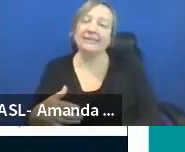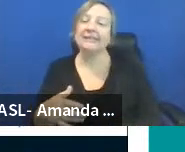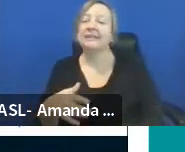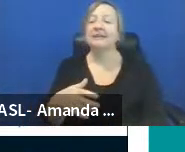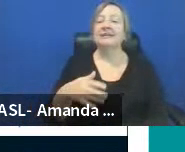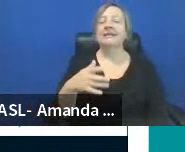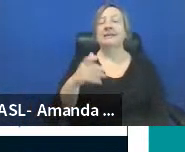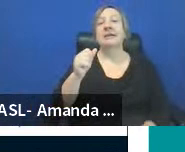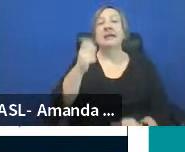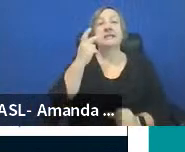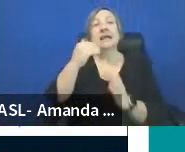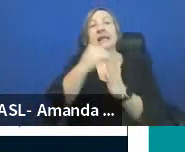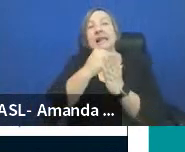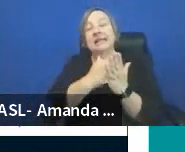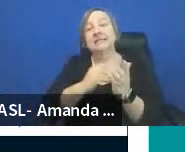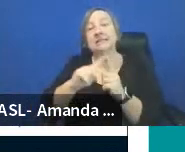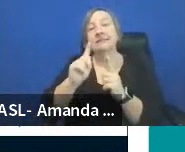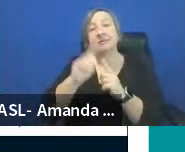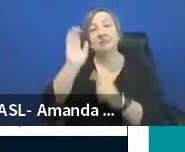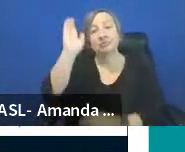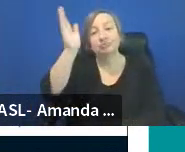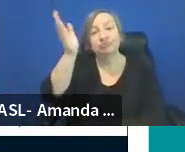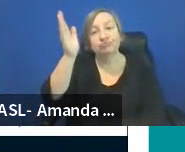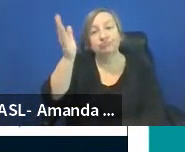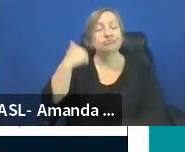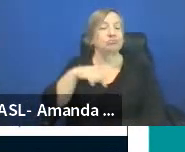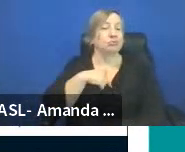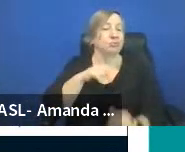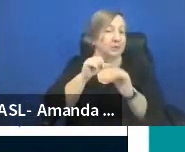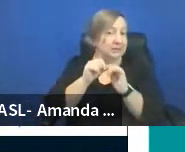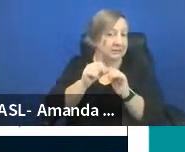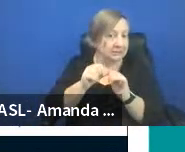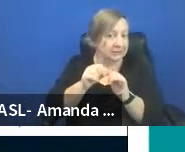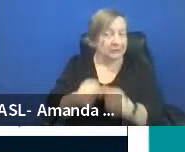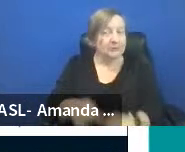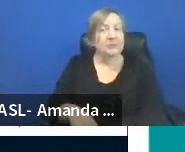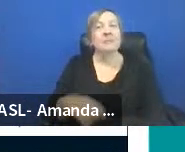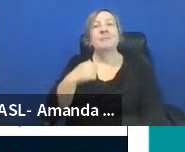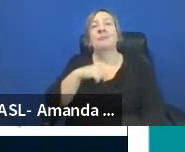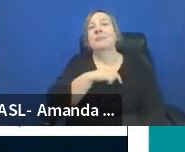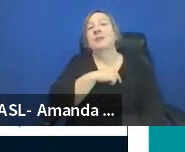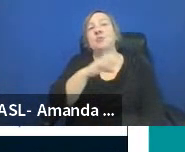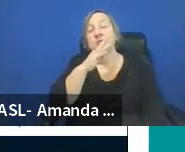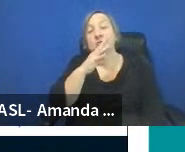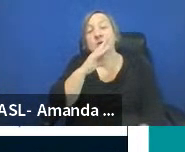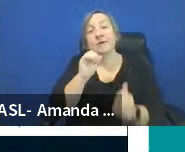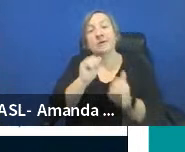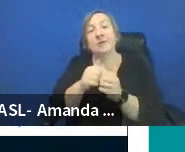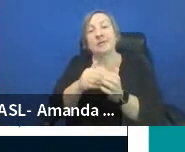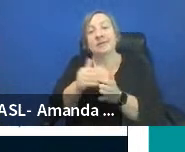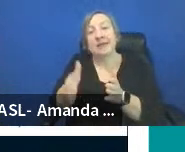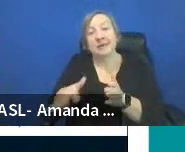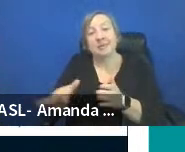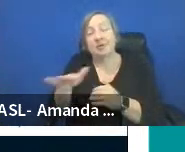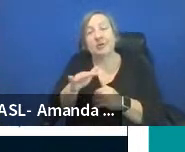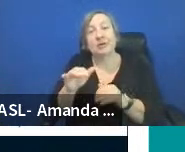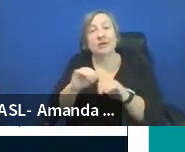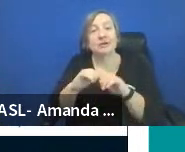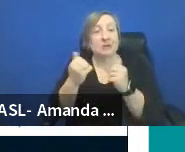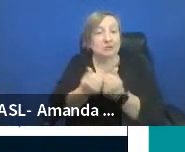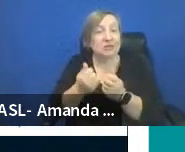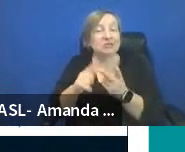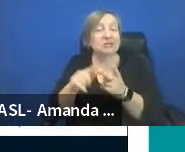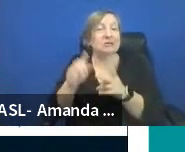of presentations that we are continuing to do. We are talking to neighborhood associations,